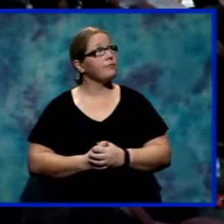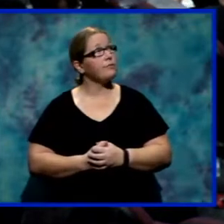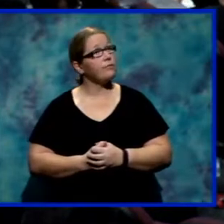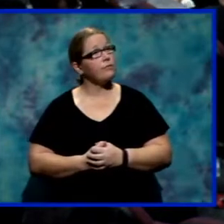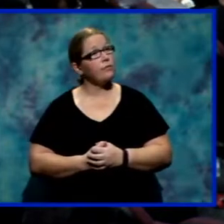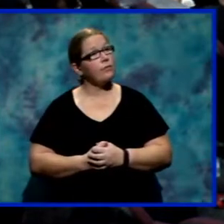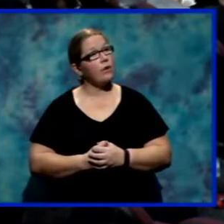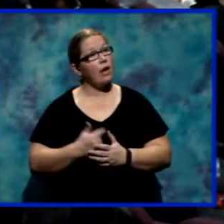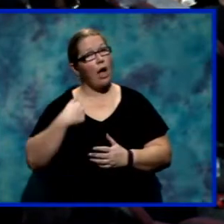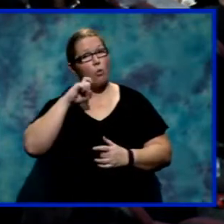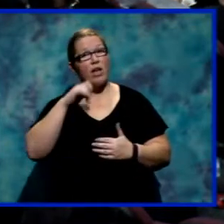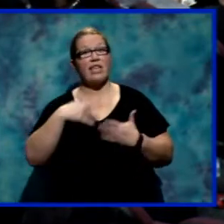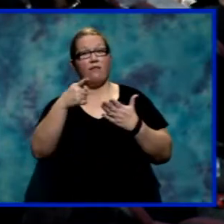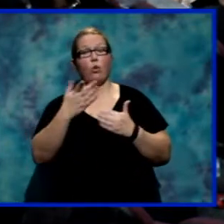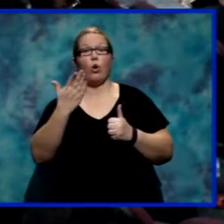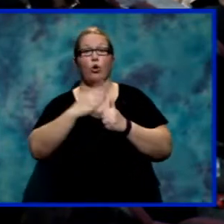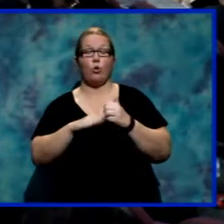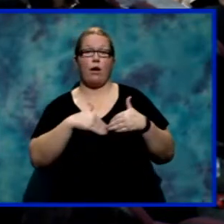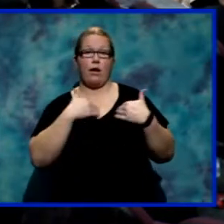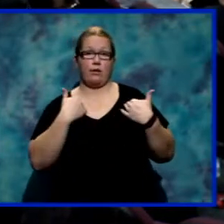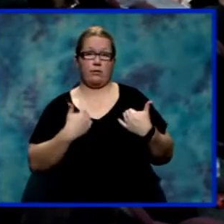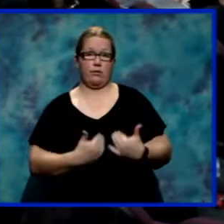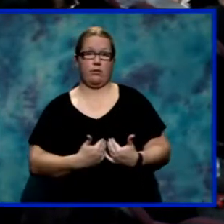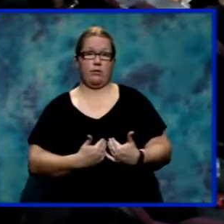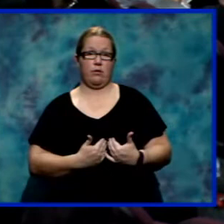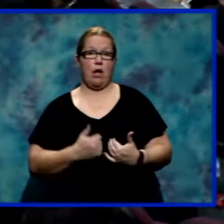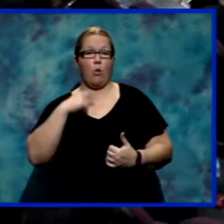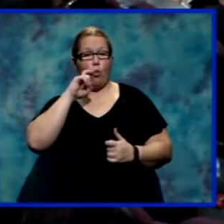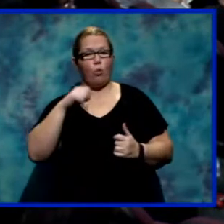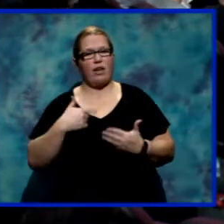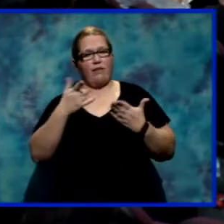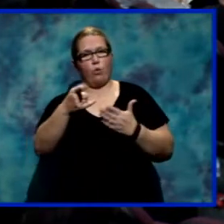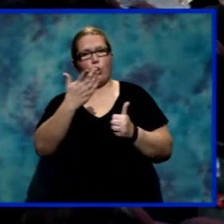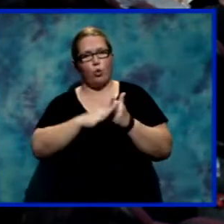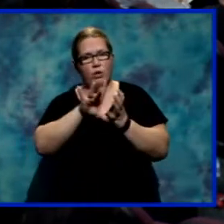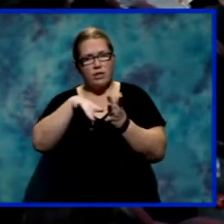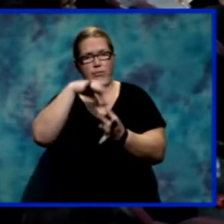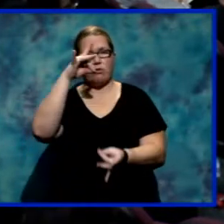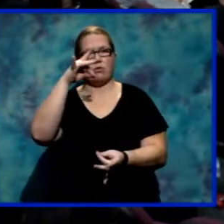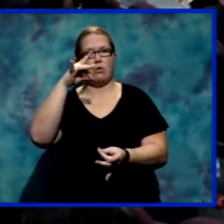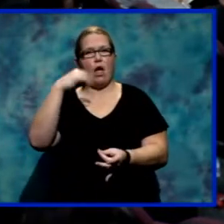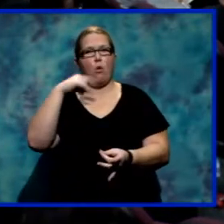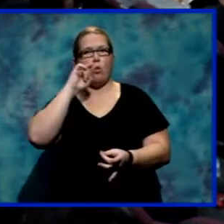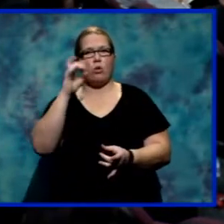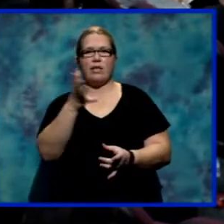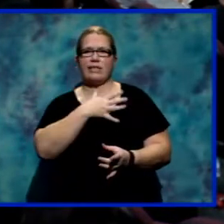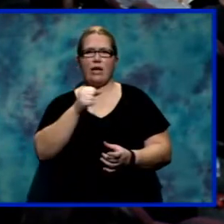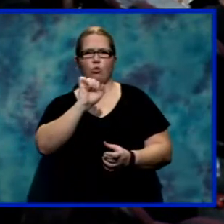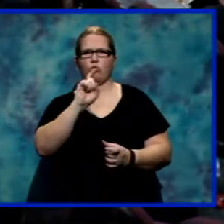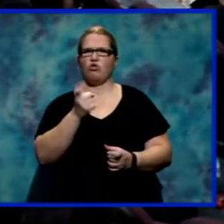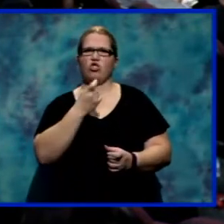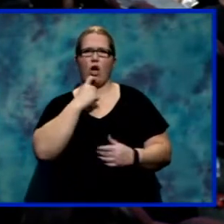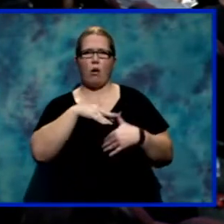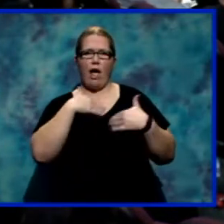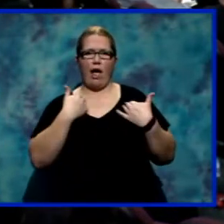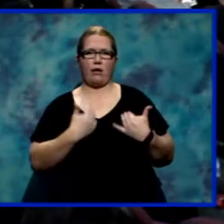And I will give you a new heart, and I will put a new spirit in you. I will take out your stony, stubborn heart